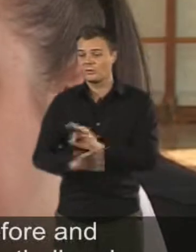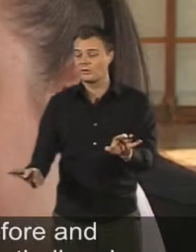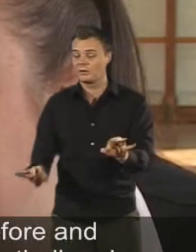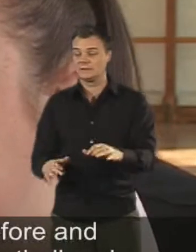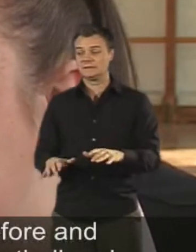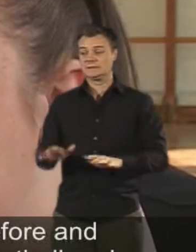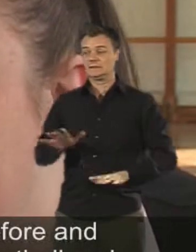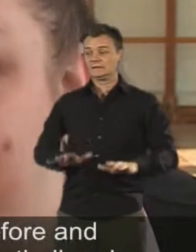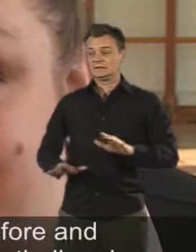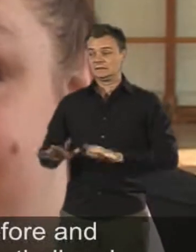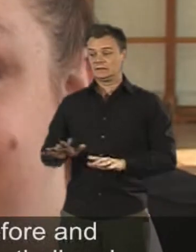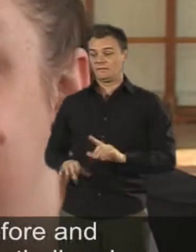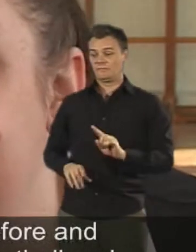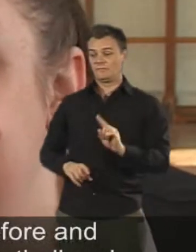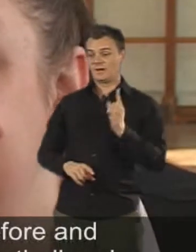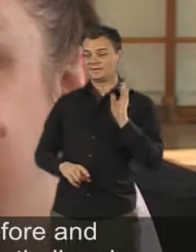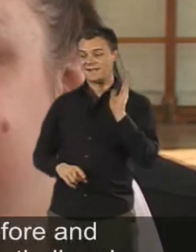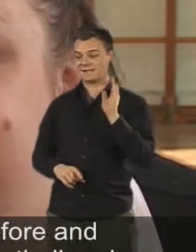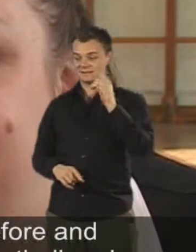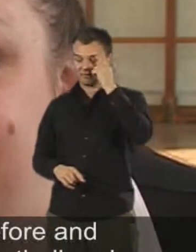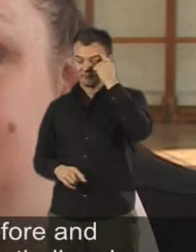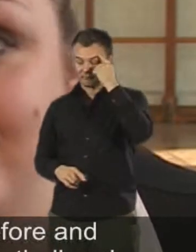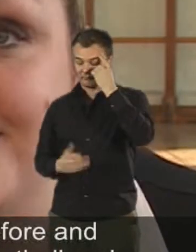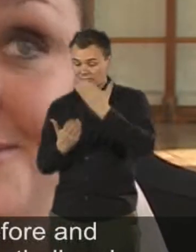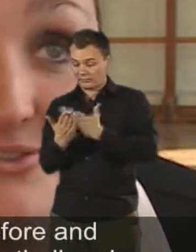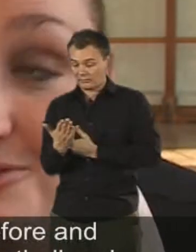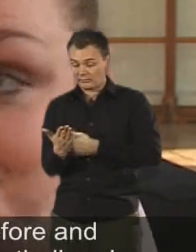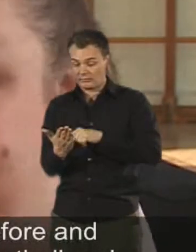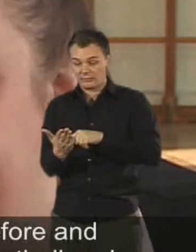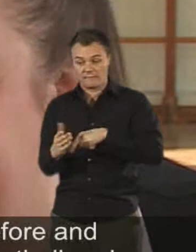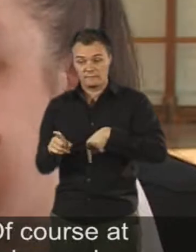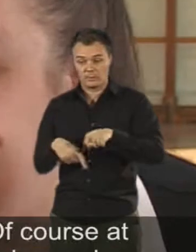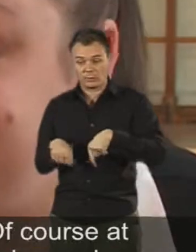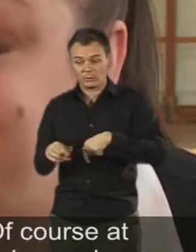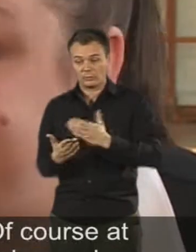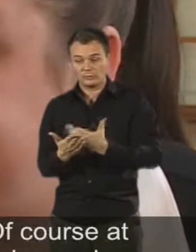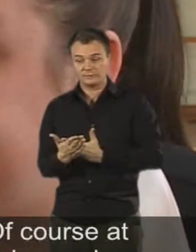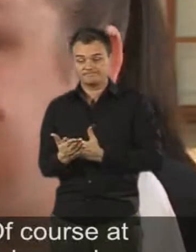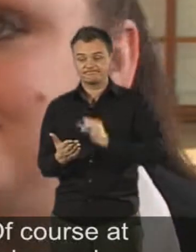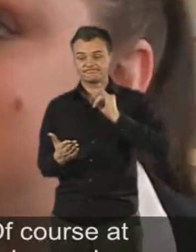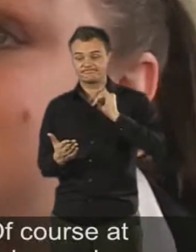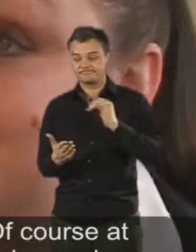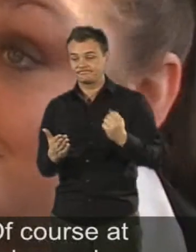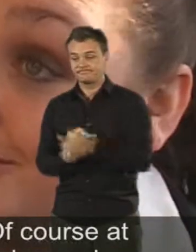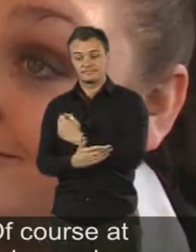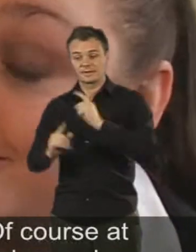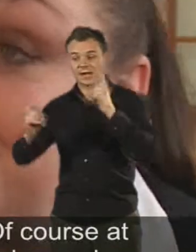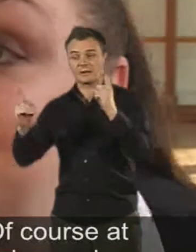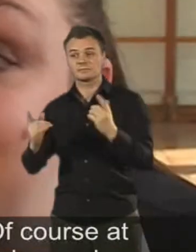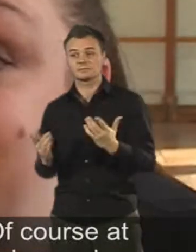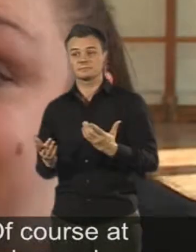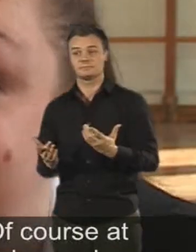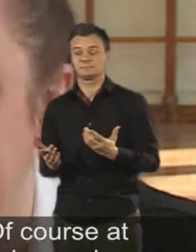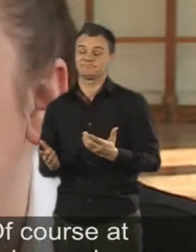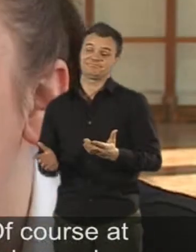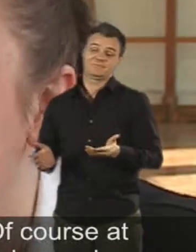And in my first lesson, I planned to do football, and I thought, oh, I can't do football. Of